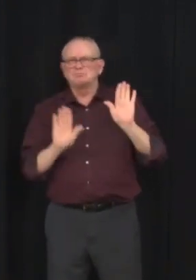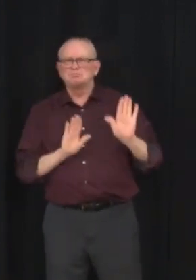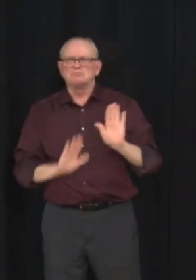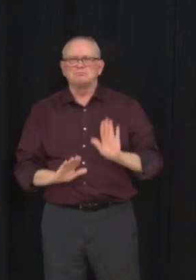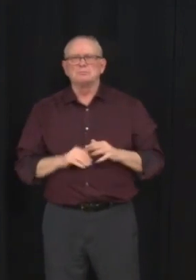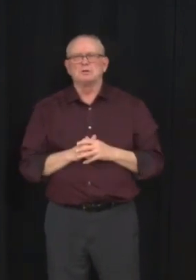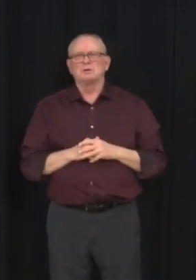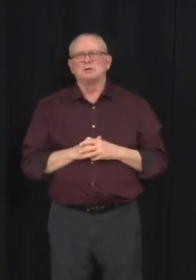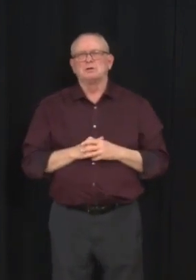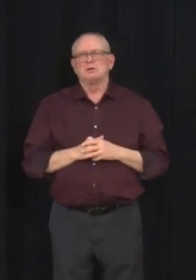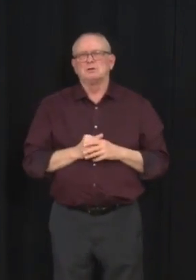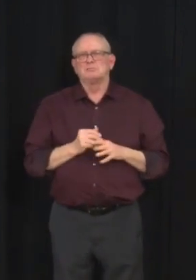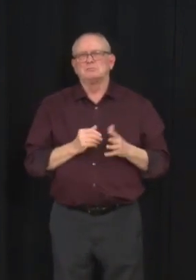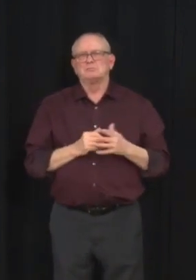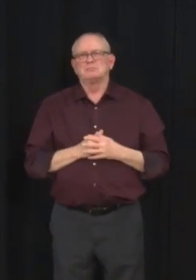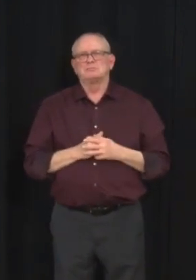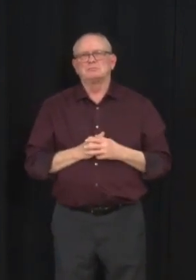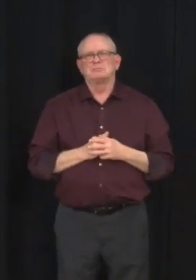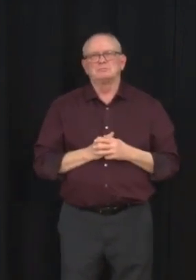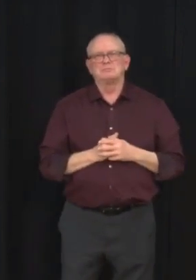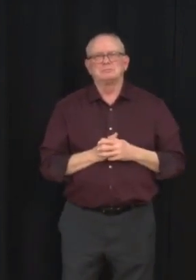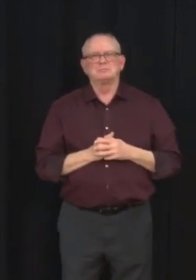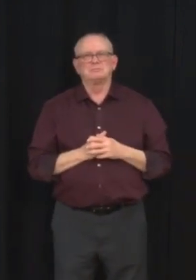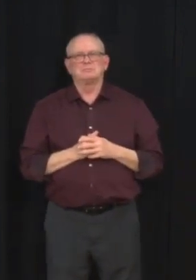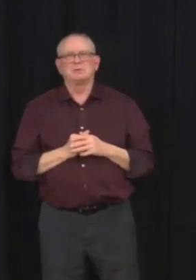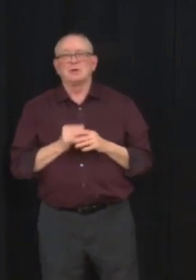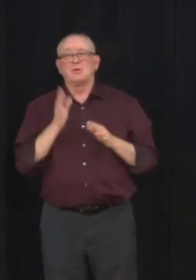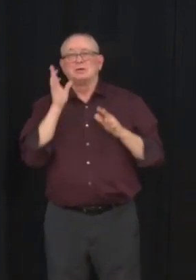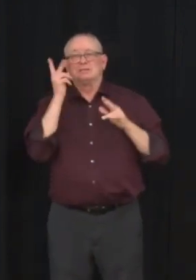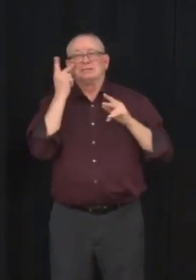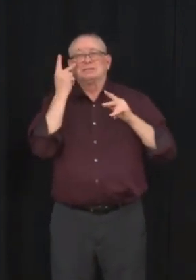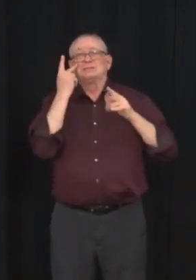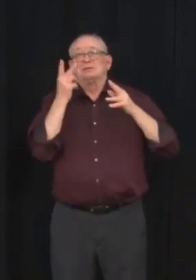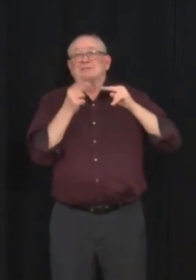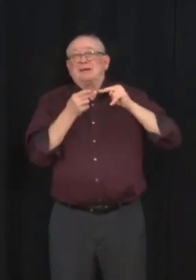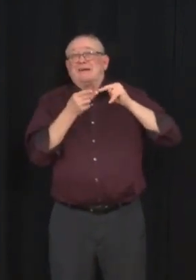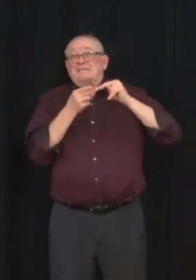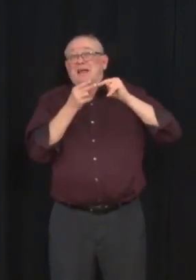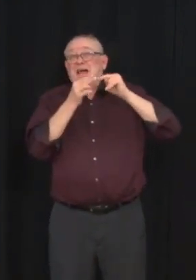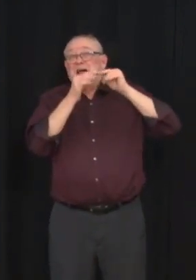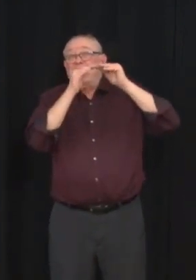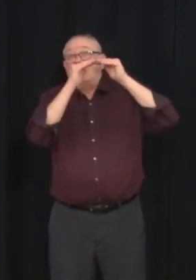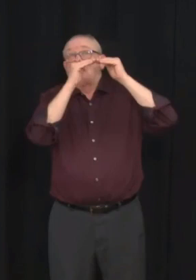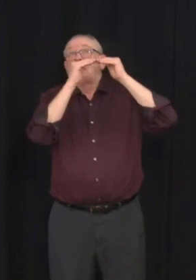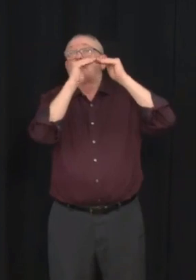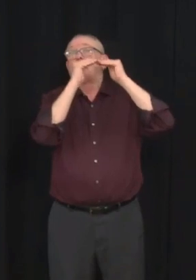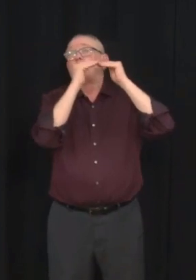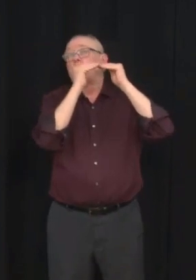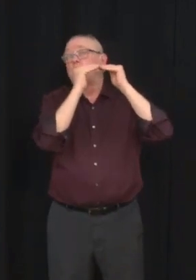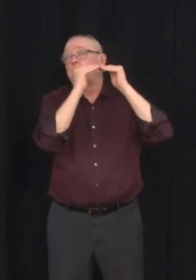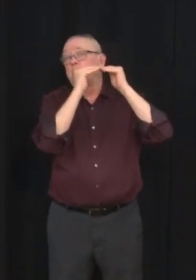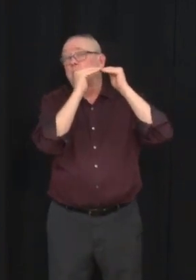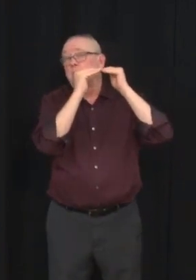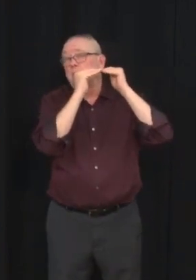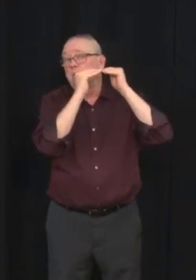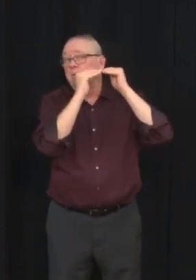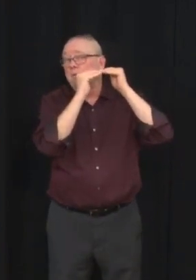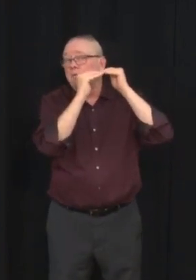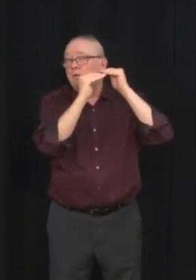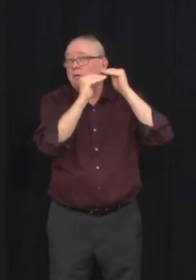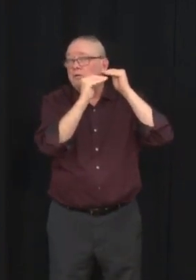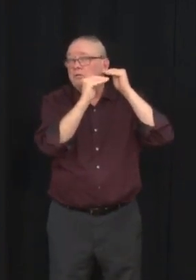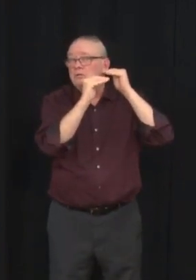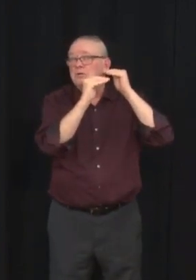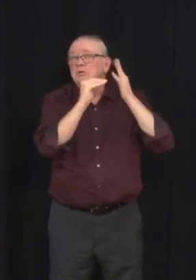a plateau or kind of reaching that peak within the next several weeks. It's always true with every wave that